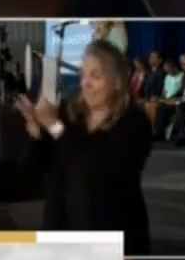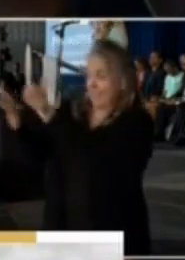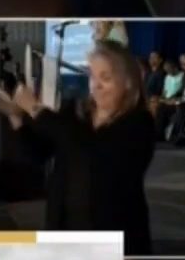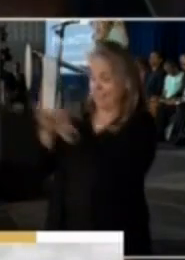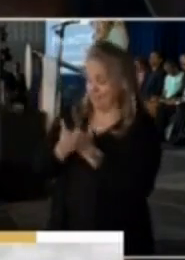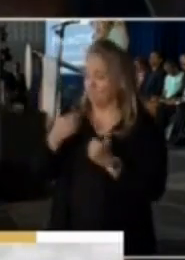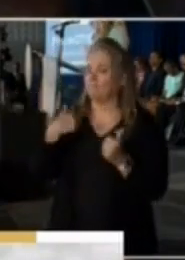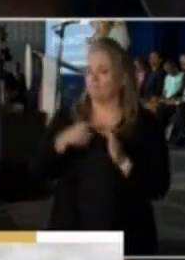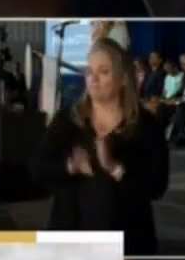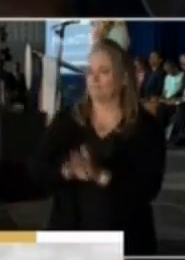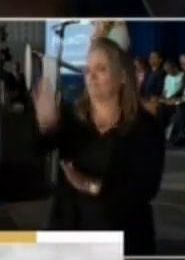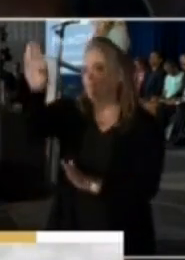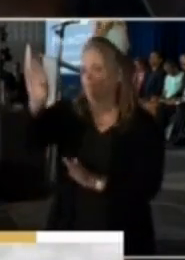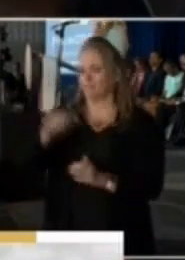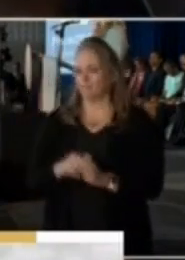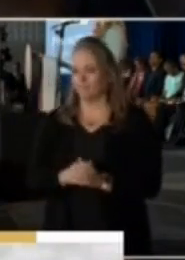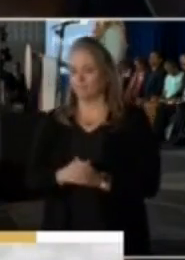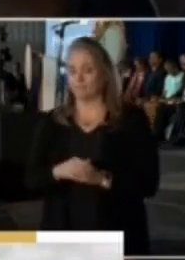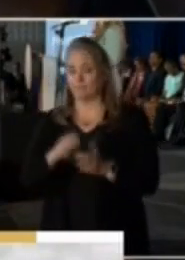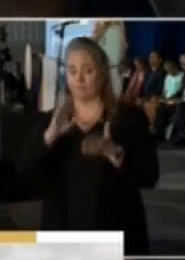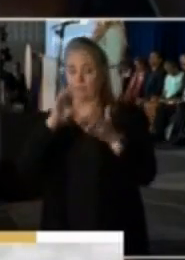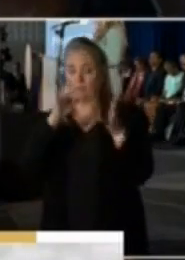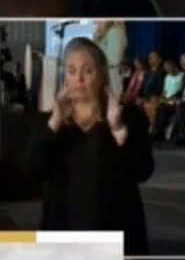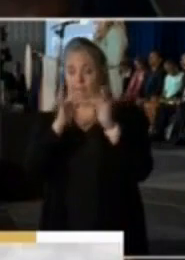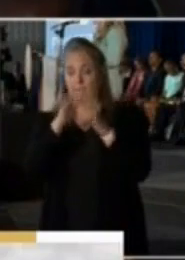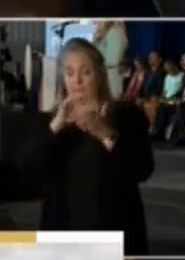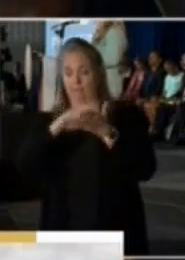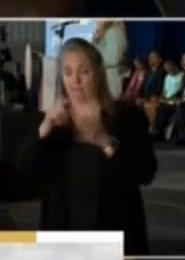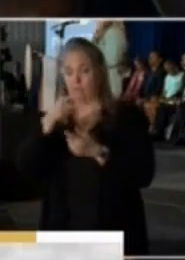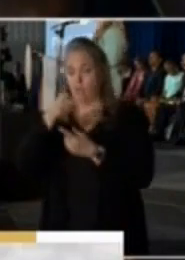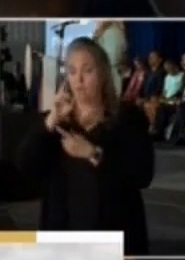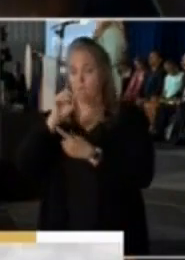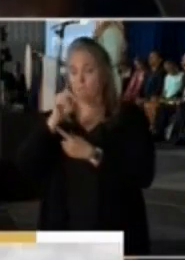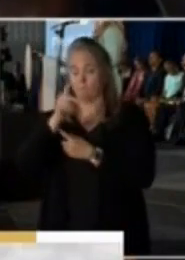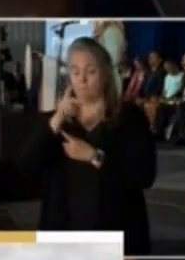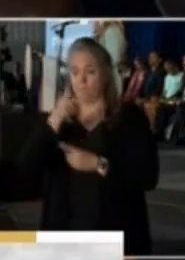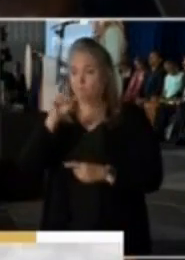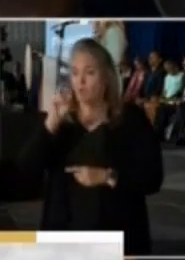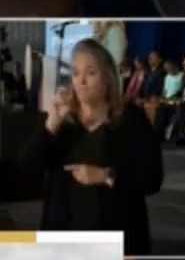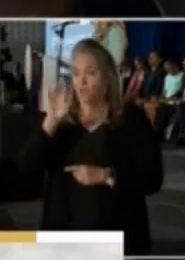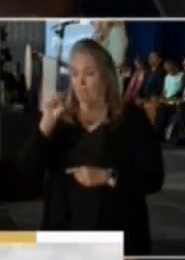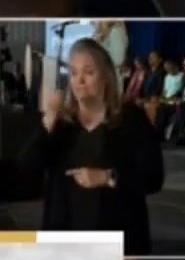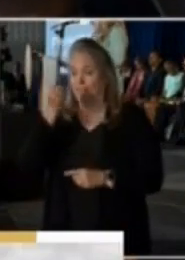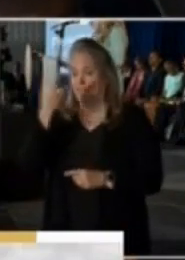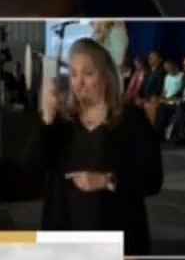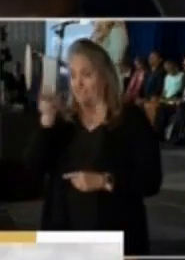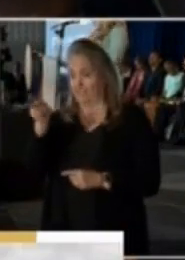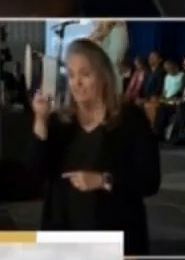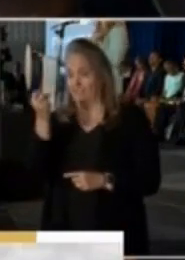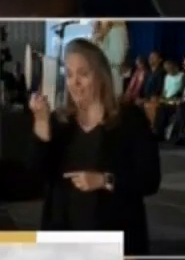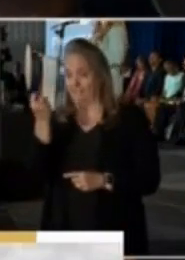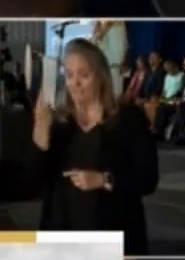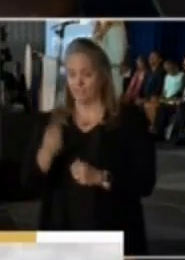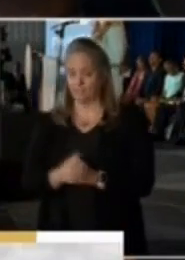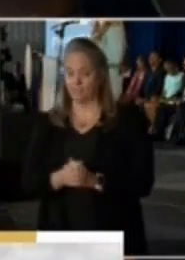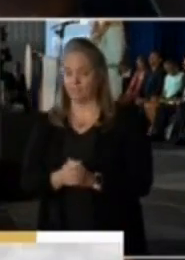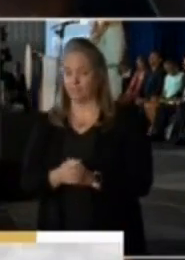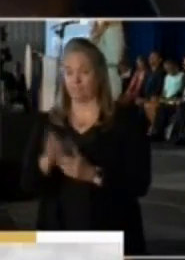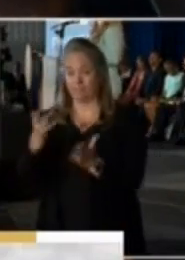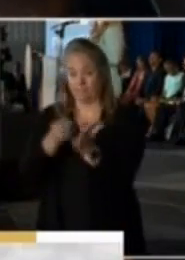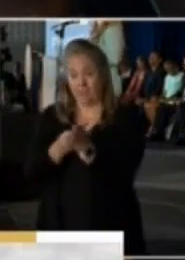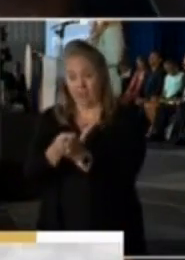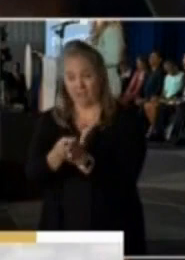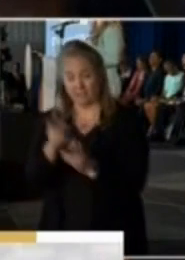11:11, through the blessing of the upright, the city is exalted, and good people